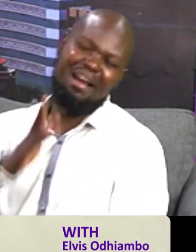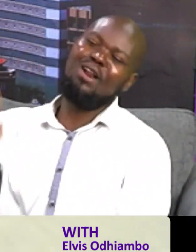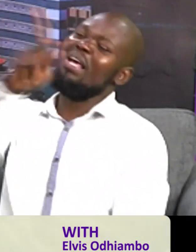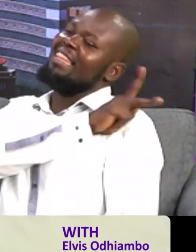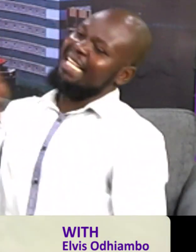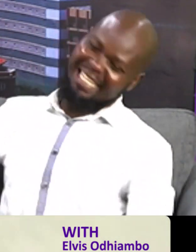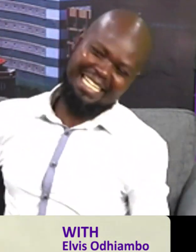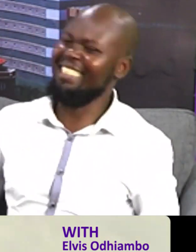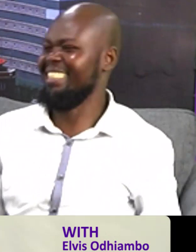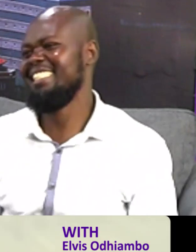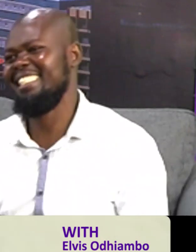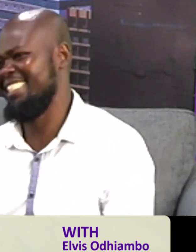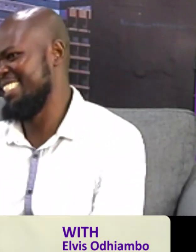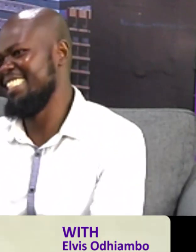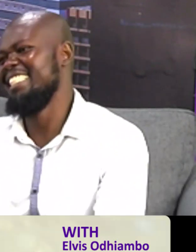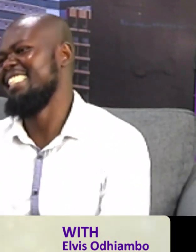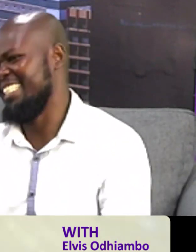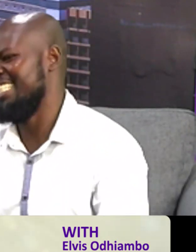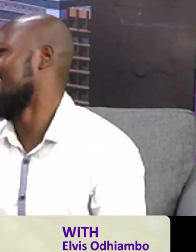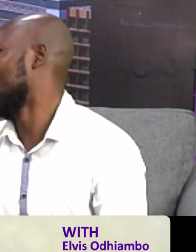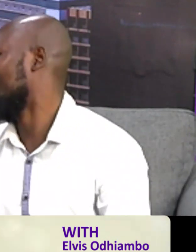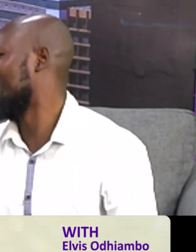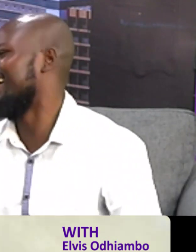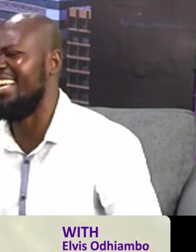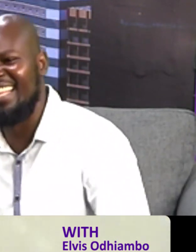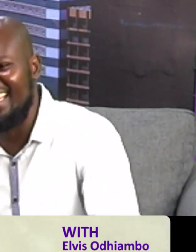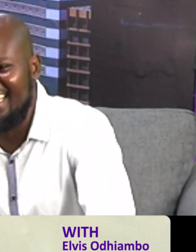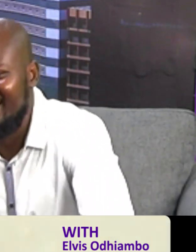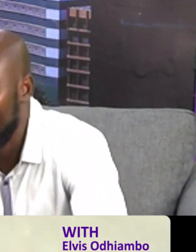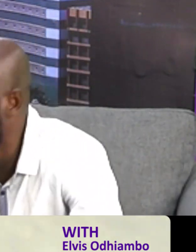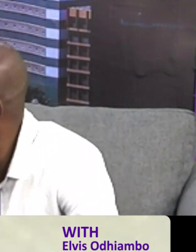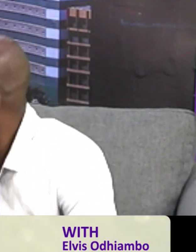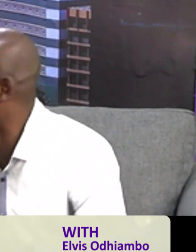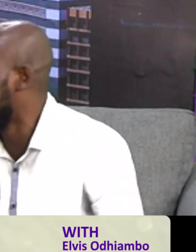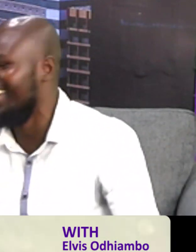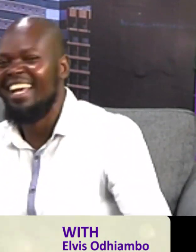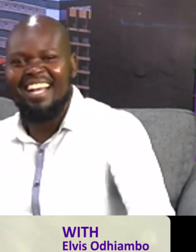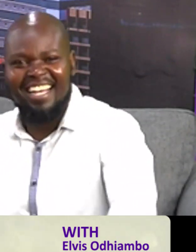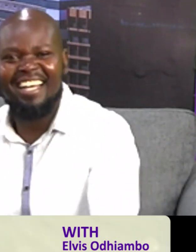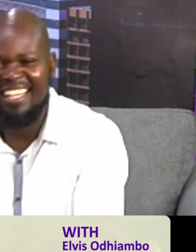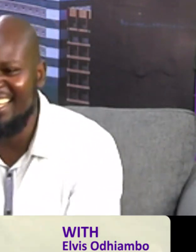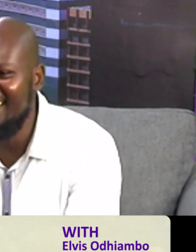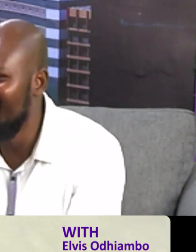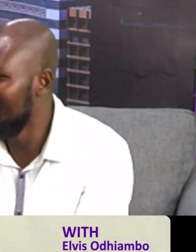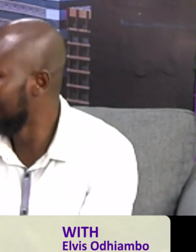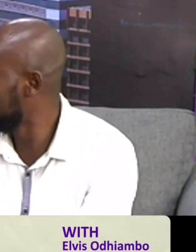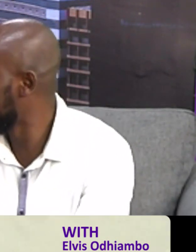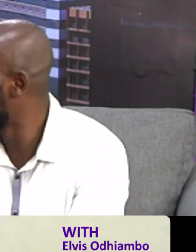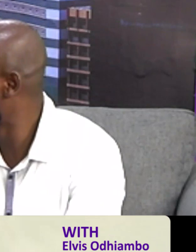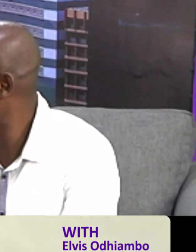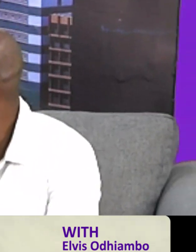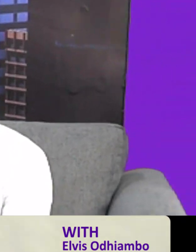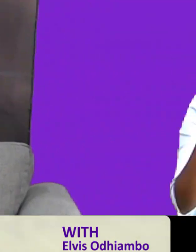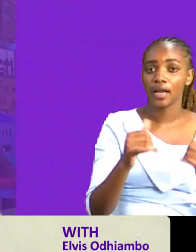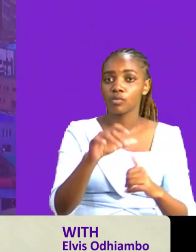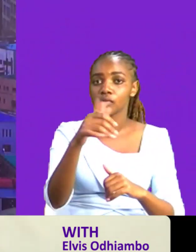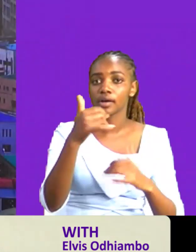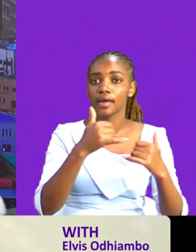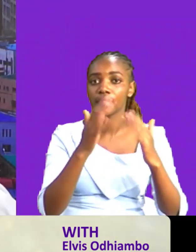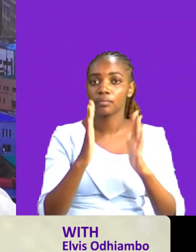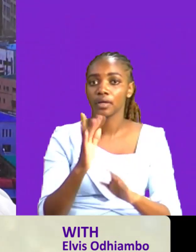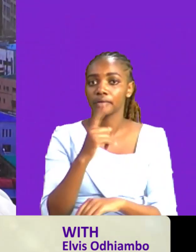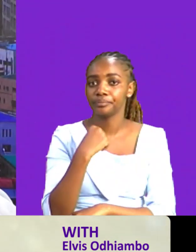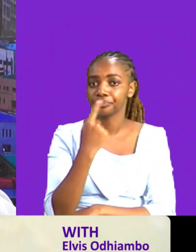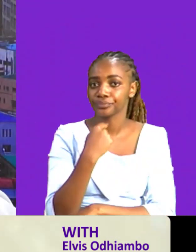I'll congratulate them. But for me, I'll continue supporting Manu, because they're just the king. All right. Another player on the